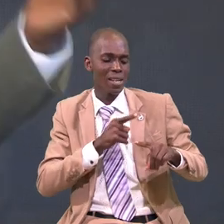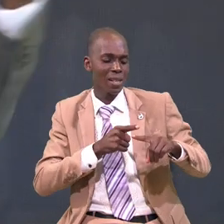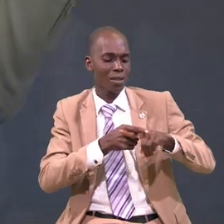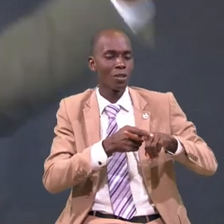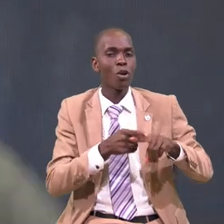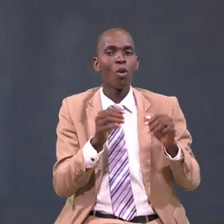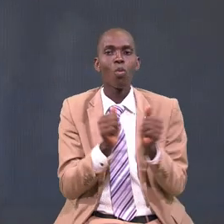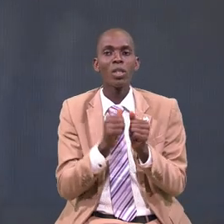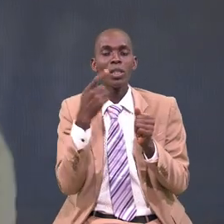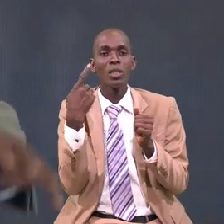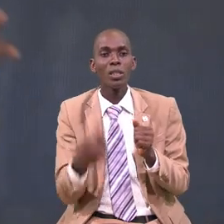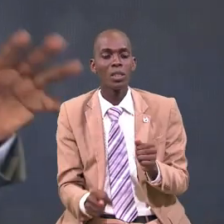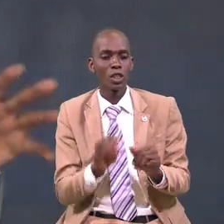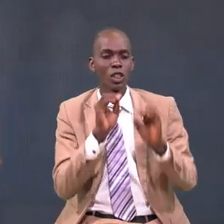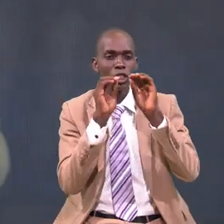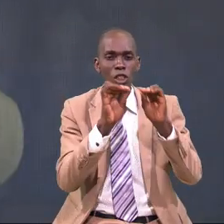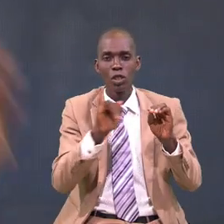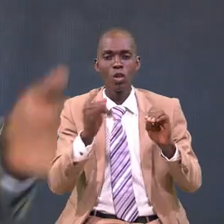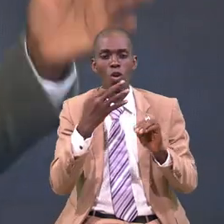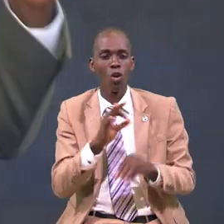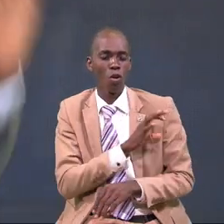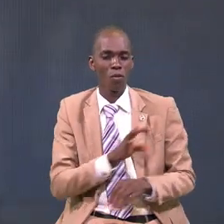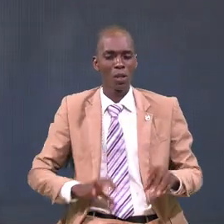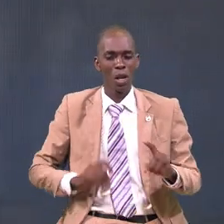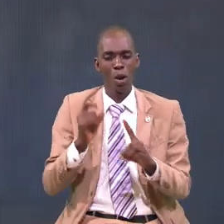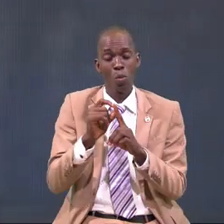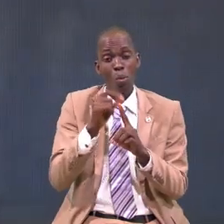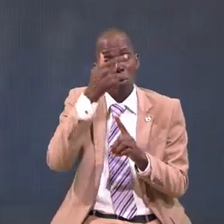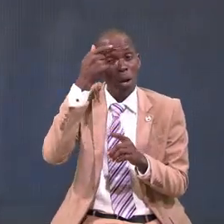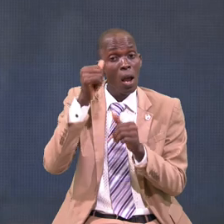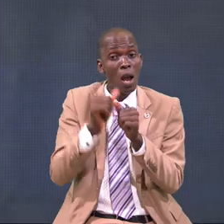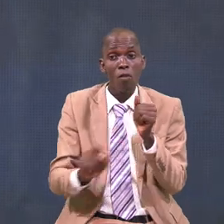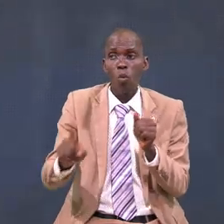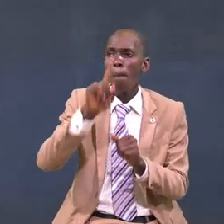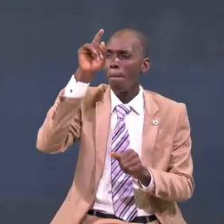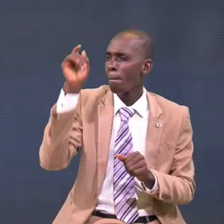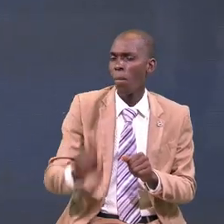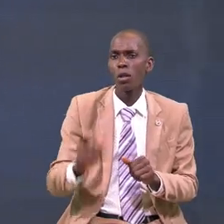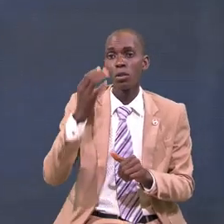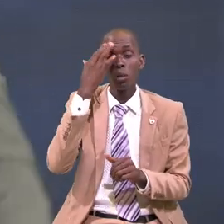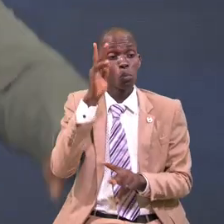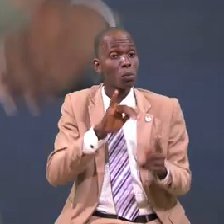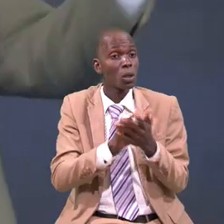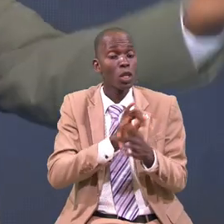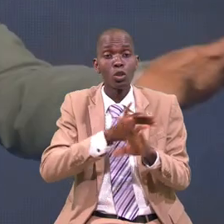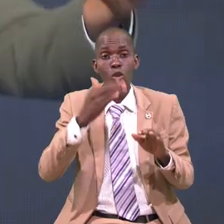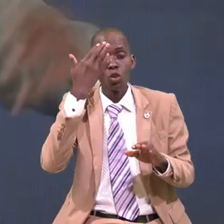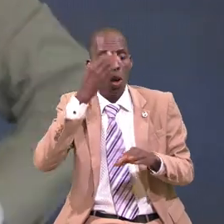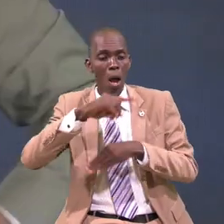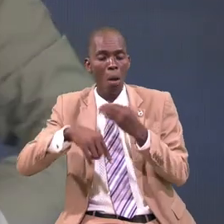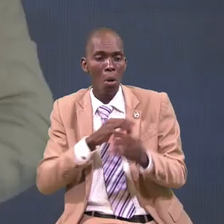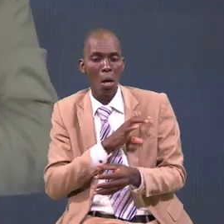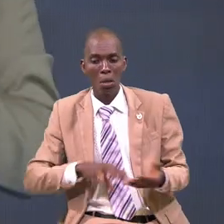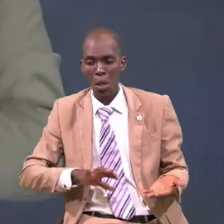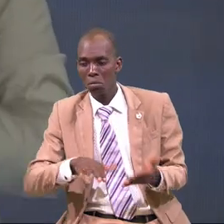the message of Christ, because everybody must know. Even those who don't know about the death of Christ, about the resurrection